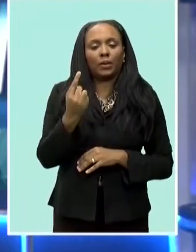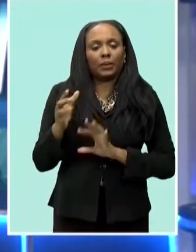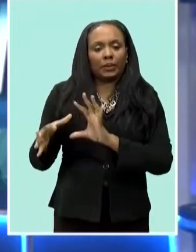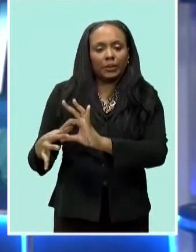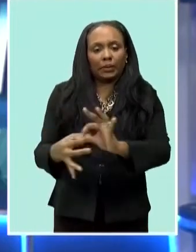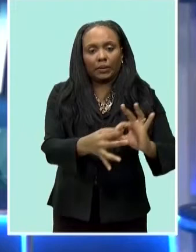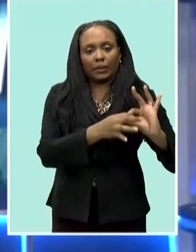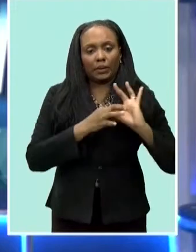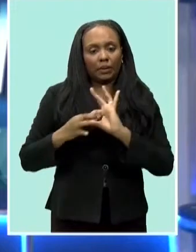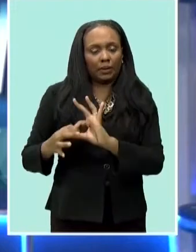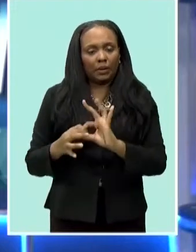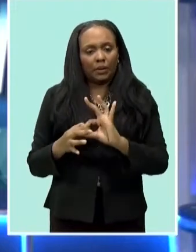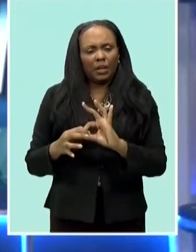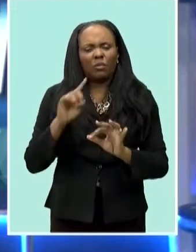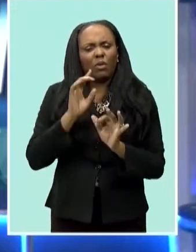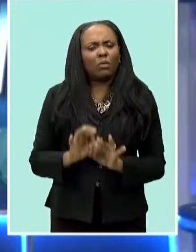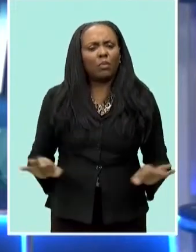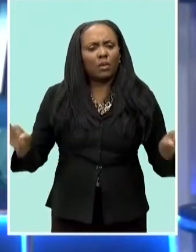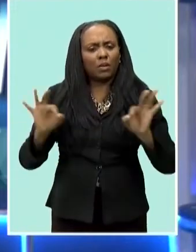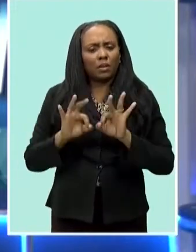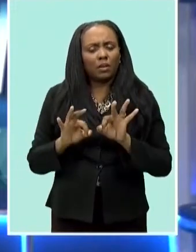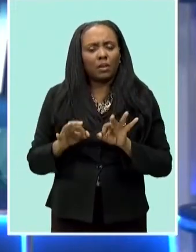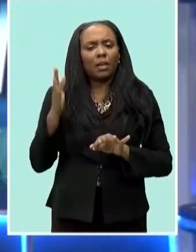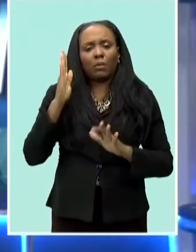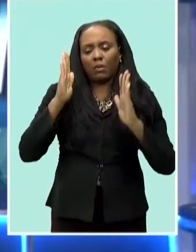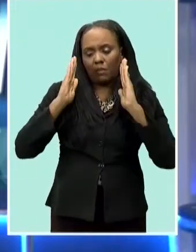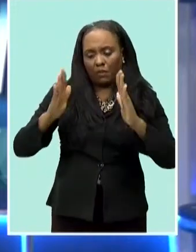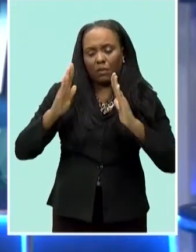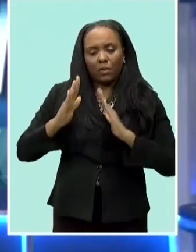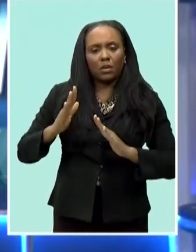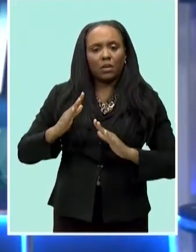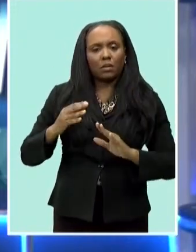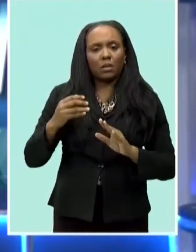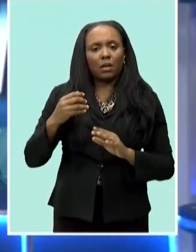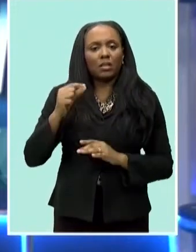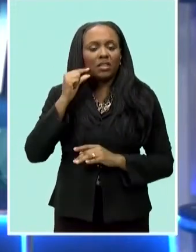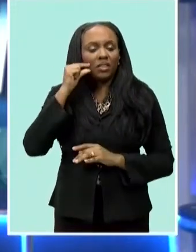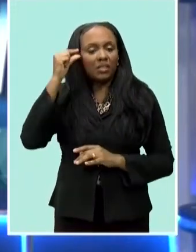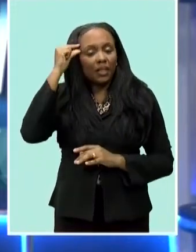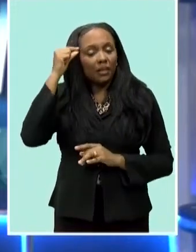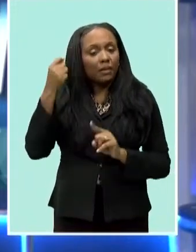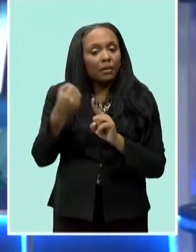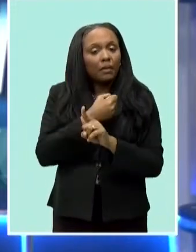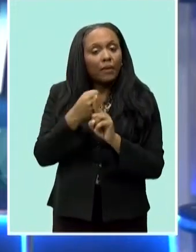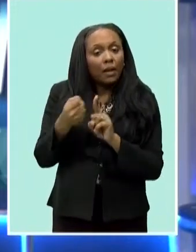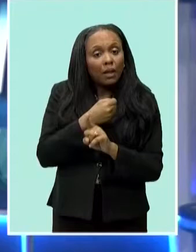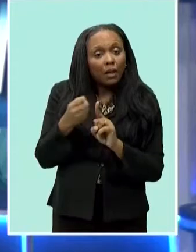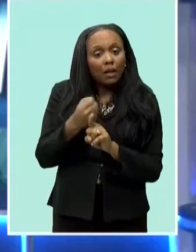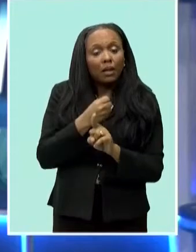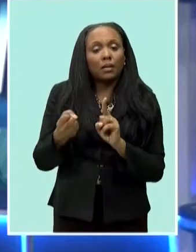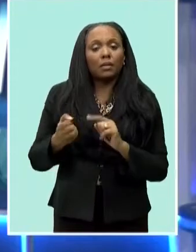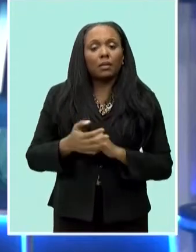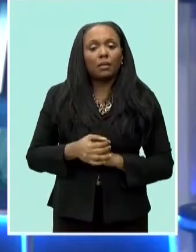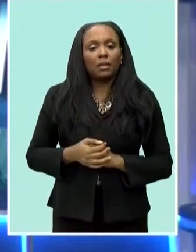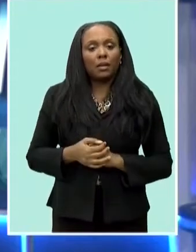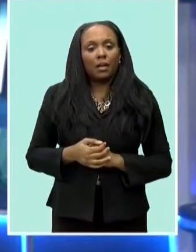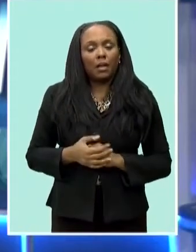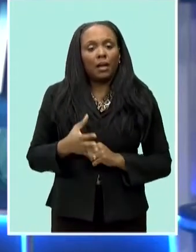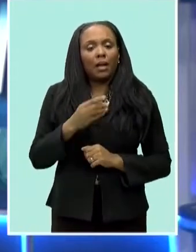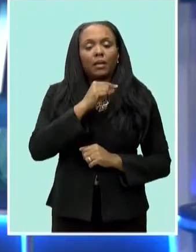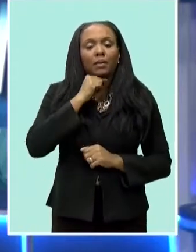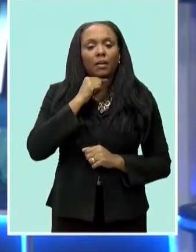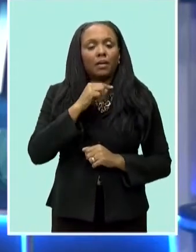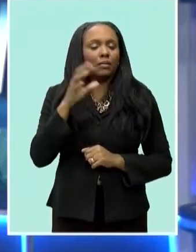is important. Gender-based violence will be a focus at the conference. Now, Reverend Cumberbatch was a guest on CBC TV8's program